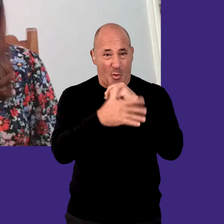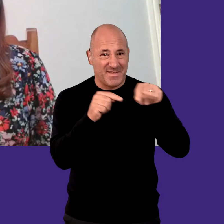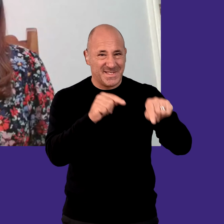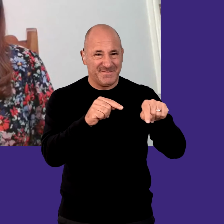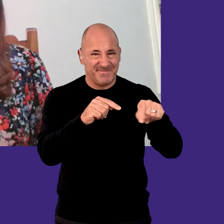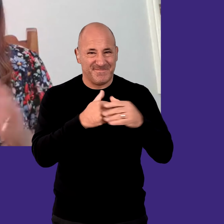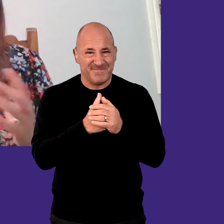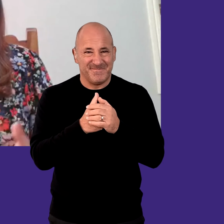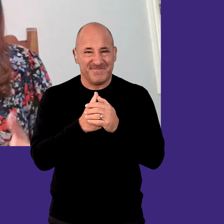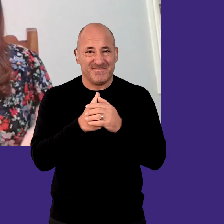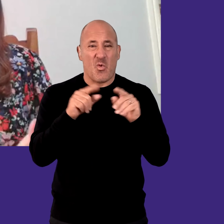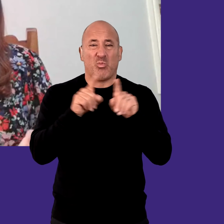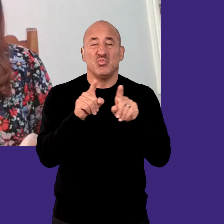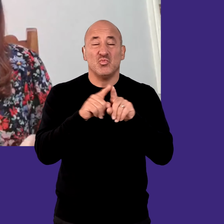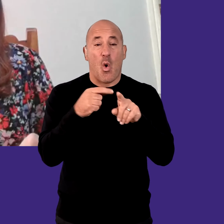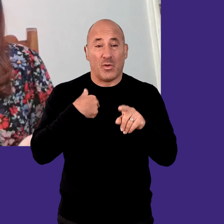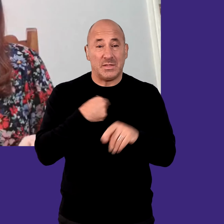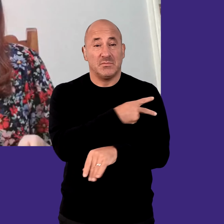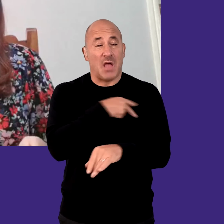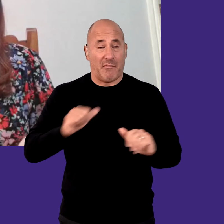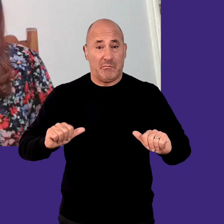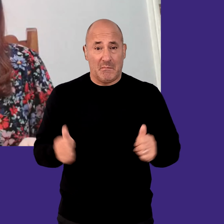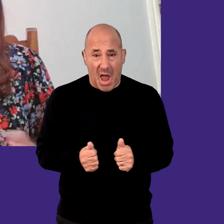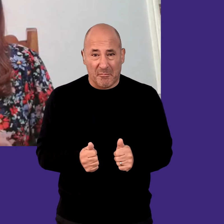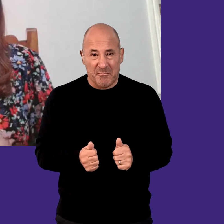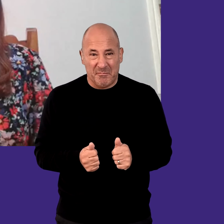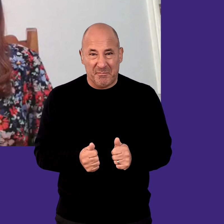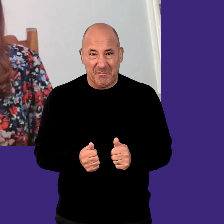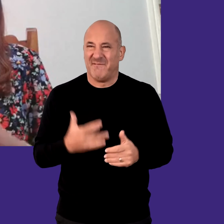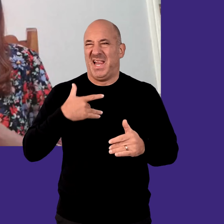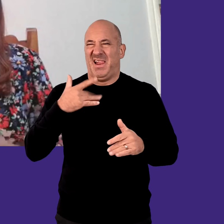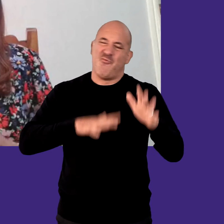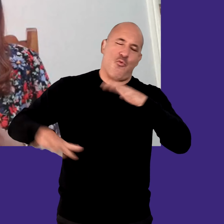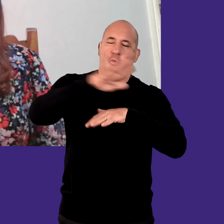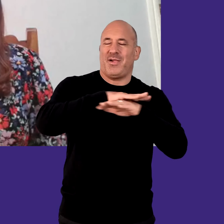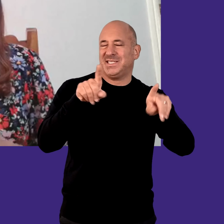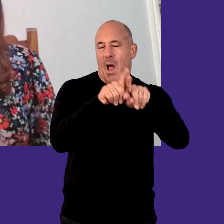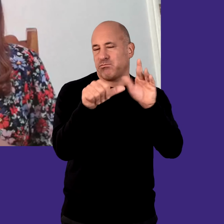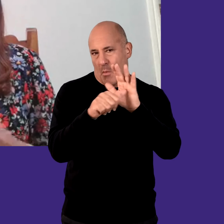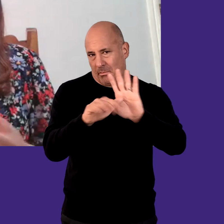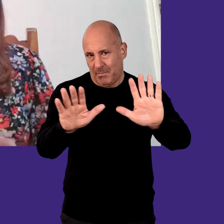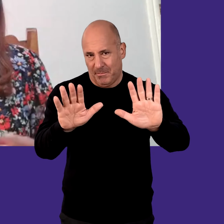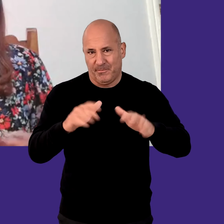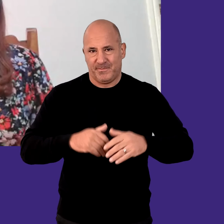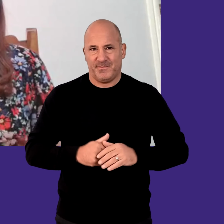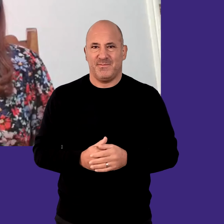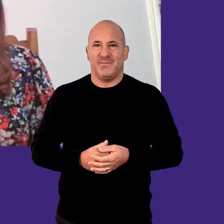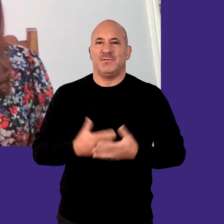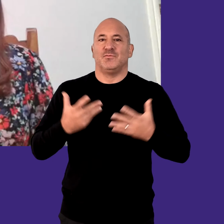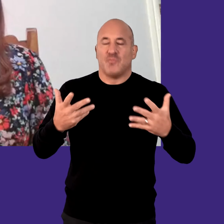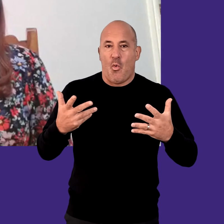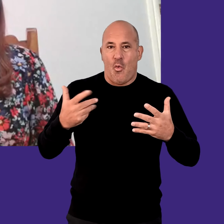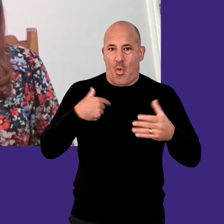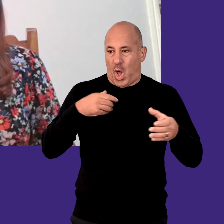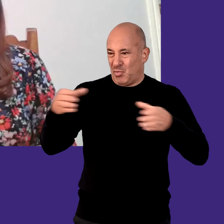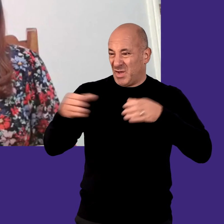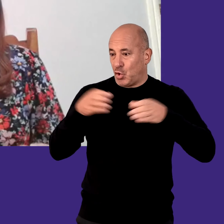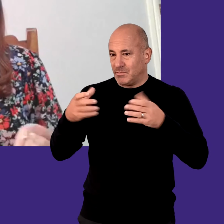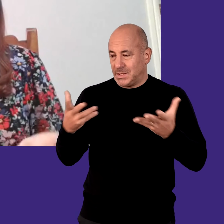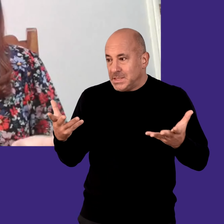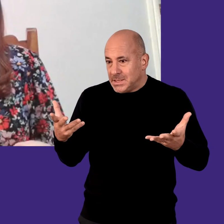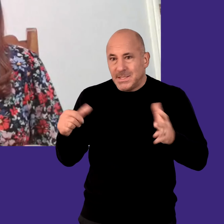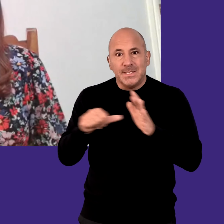you had have just sort of gone. But not only that, we've been really short-staffed, and I think everybody's had the same issue.